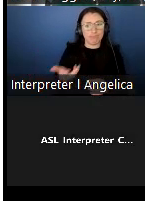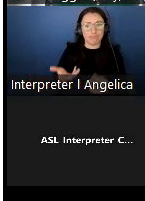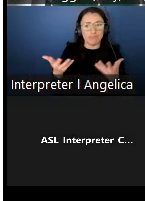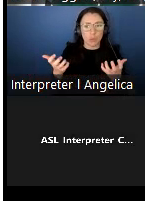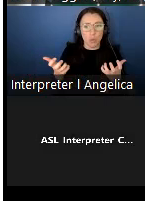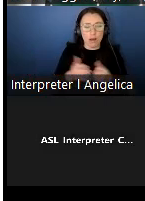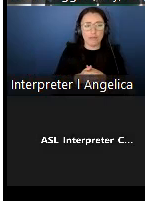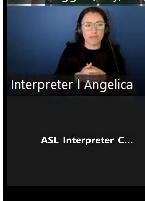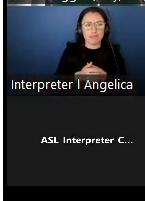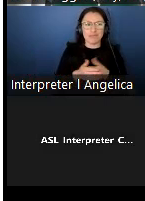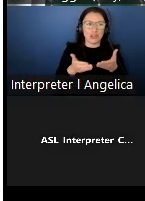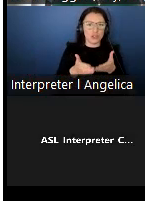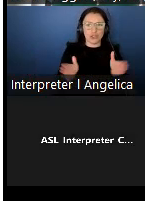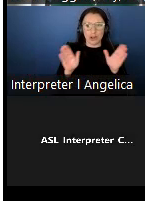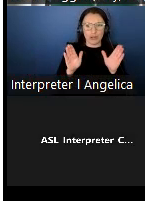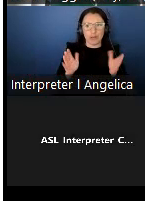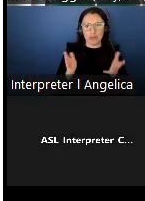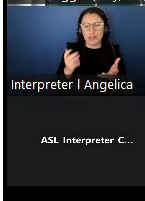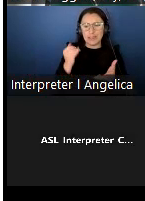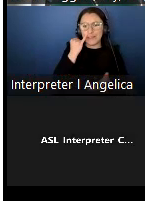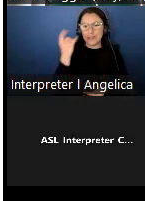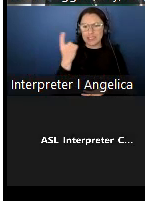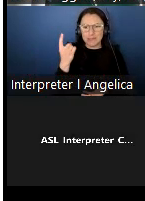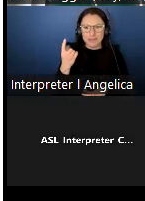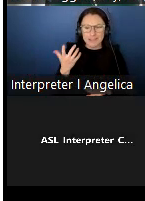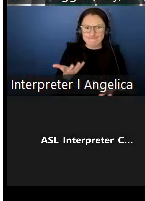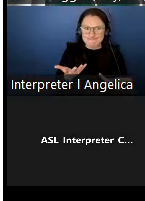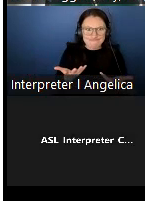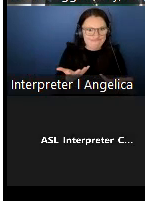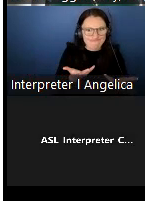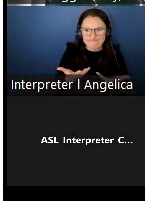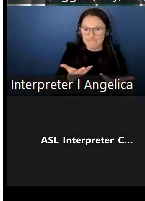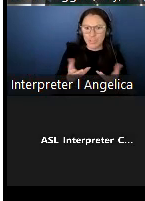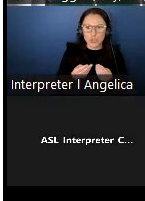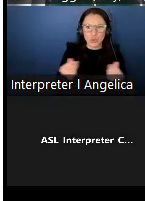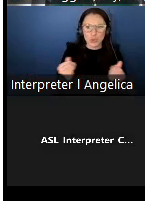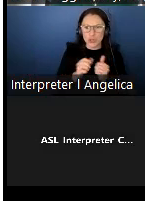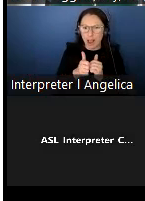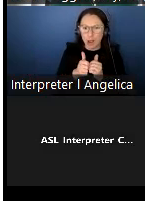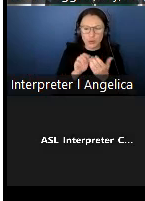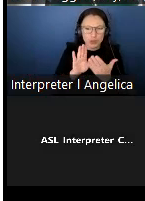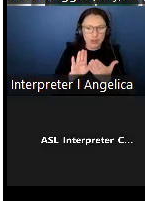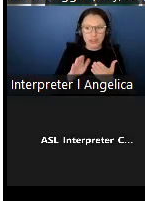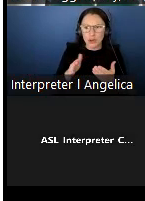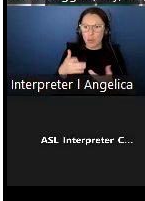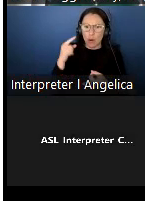just generally, if there is something that you can't come to a solution on how to address or